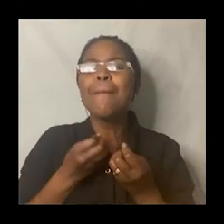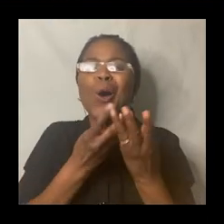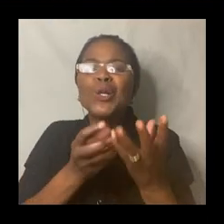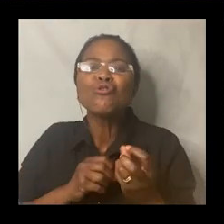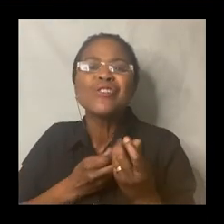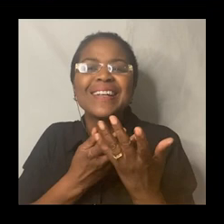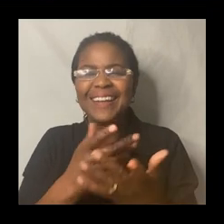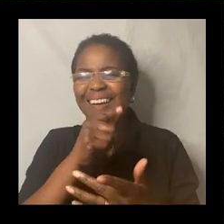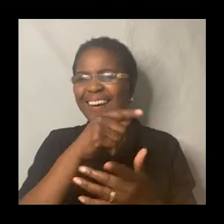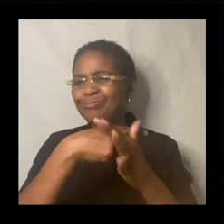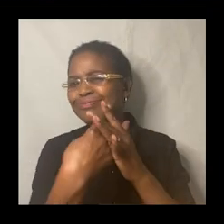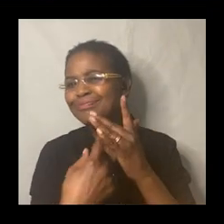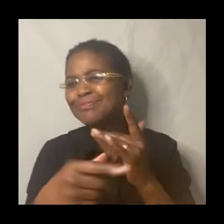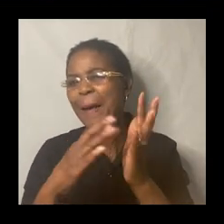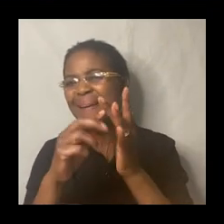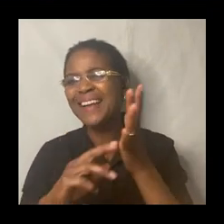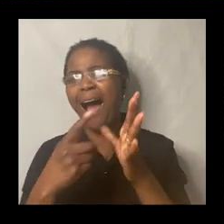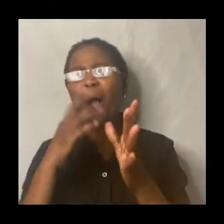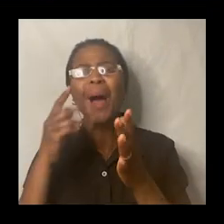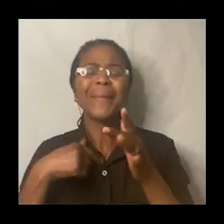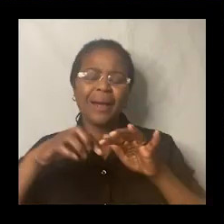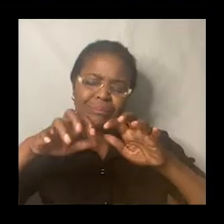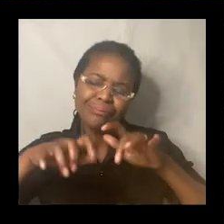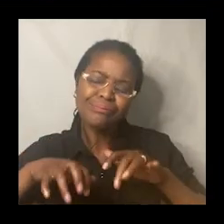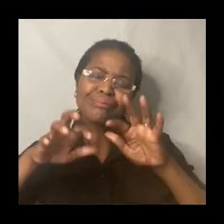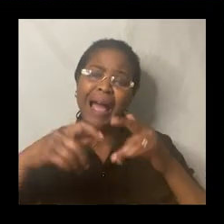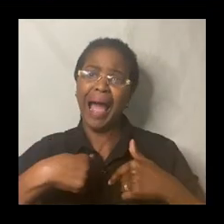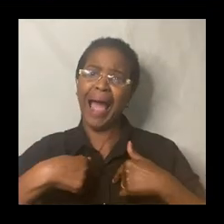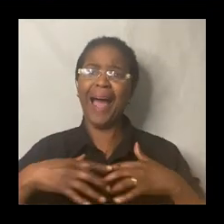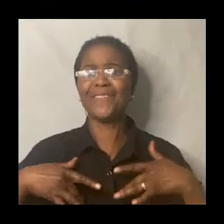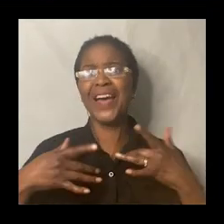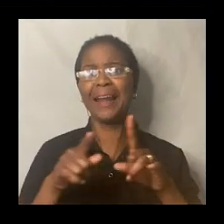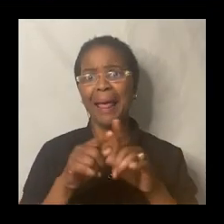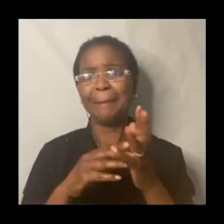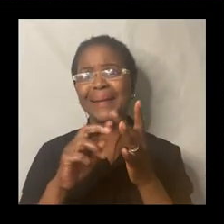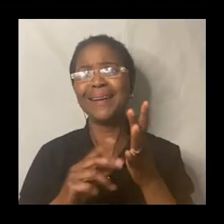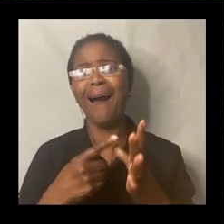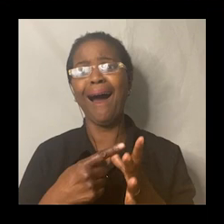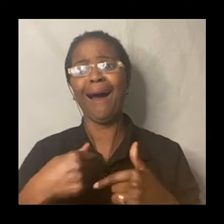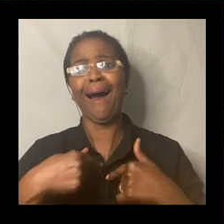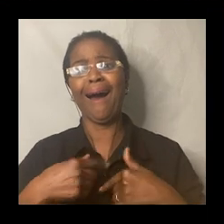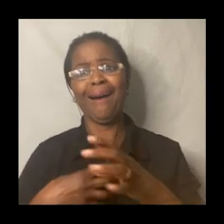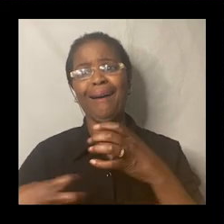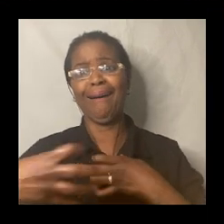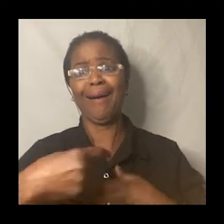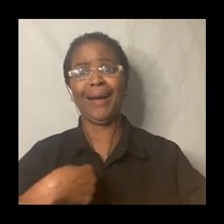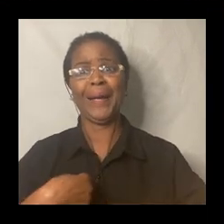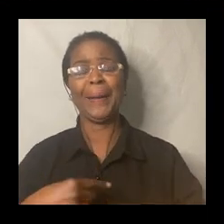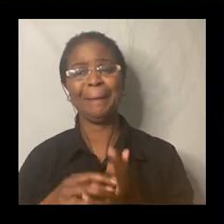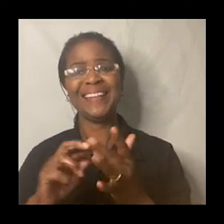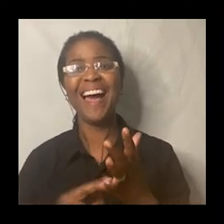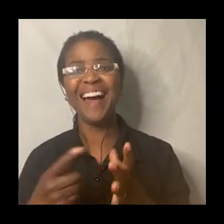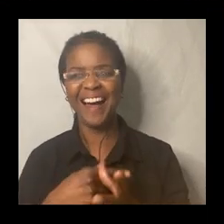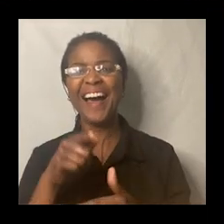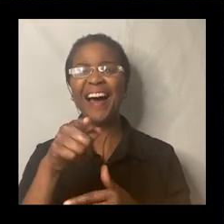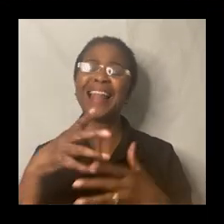poems. And for the time I was writing it, I felt like Mina. I felt like I was Mina. So the front page says, you know,